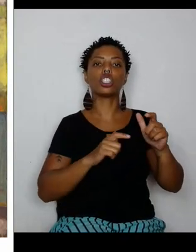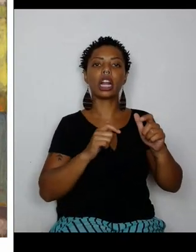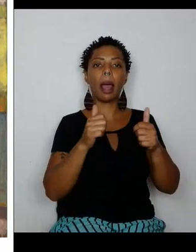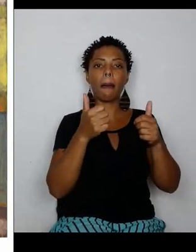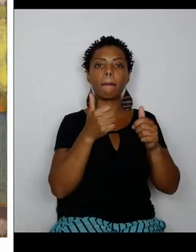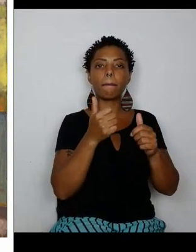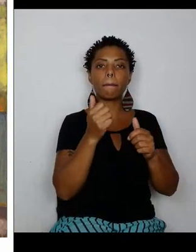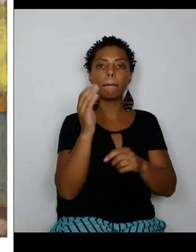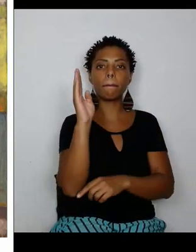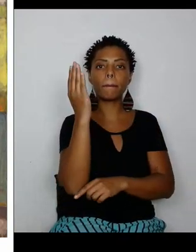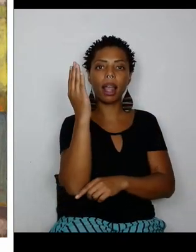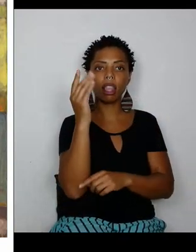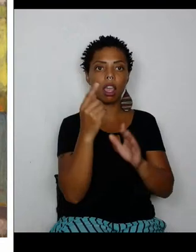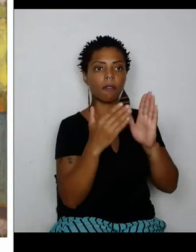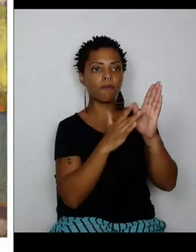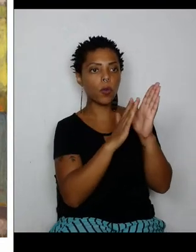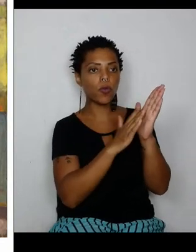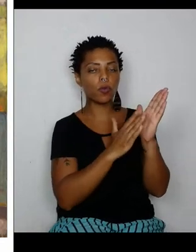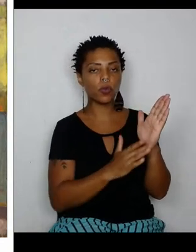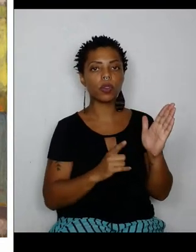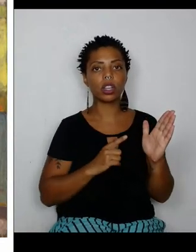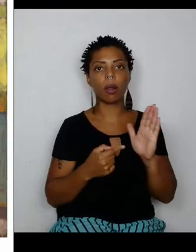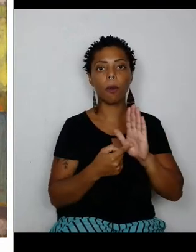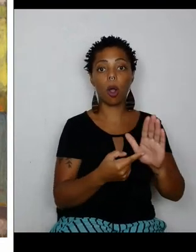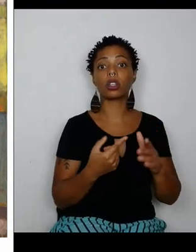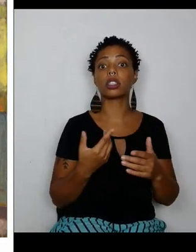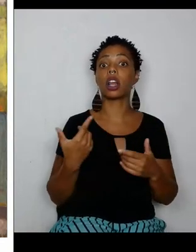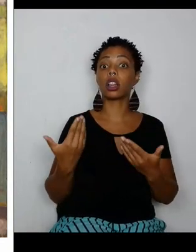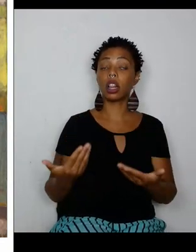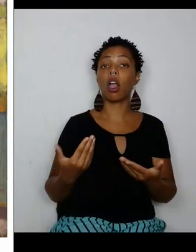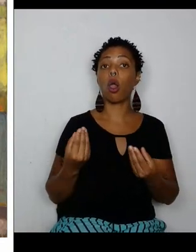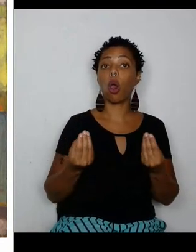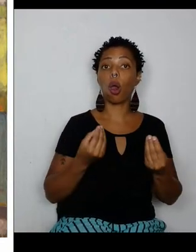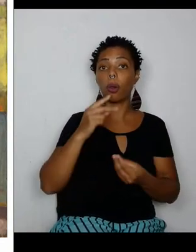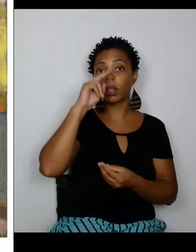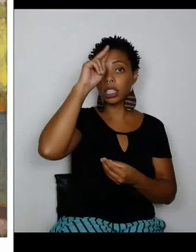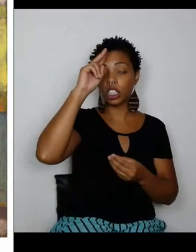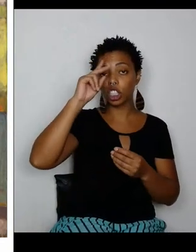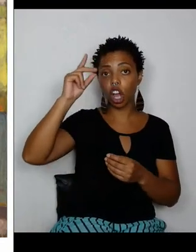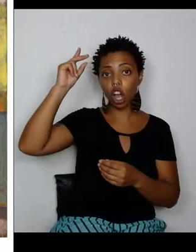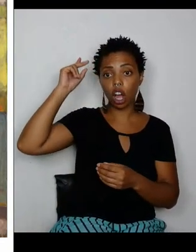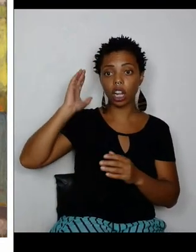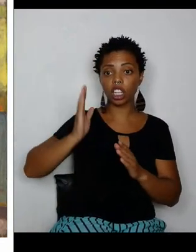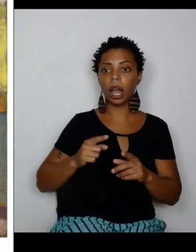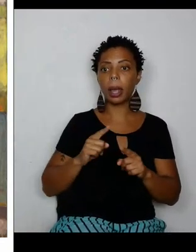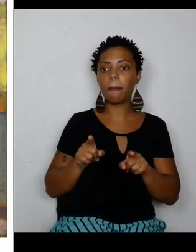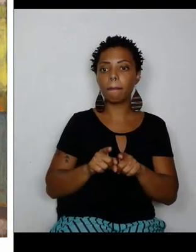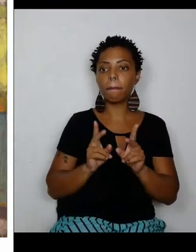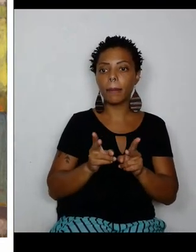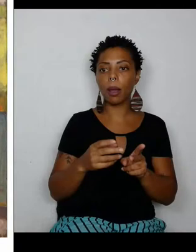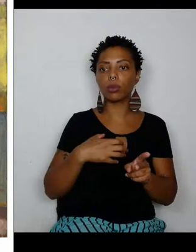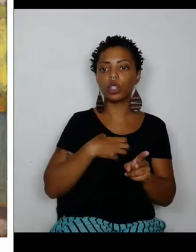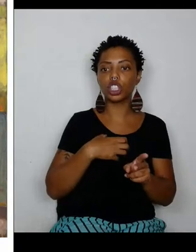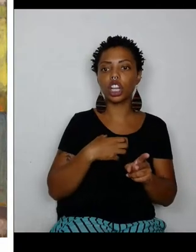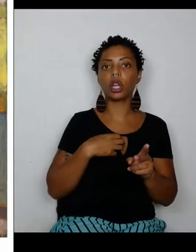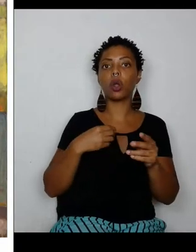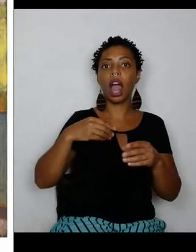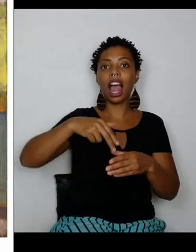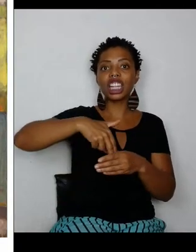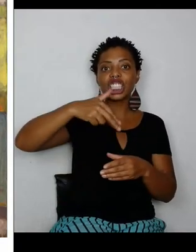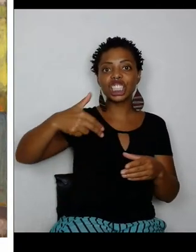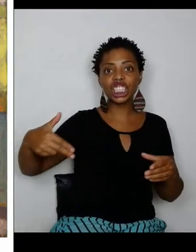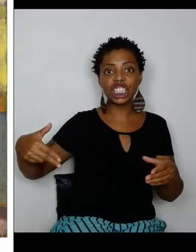specificity whereas the stylus shapes and the diluted paint dematerialize him into a vision the hole